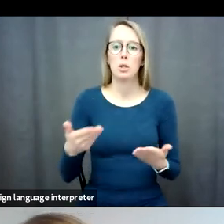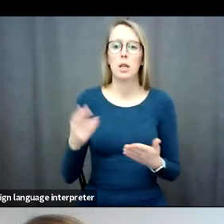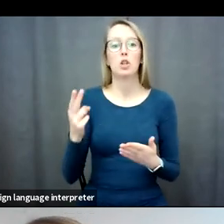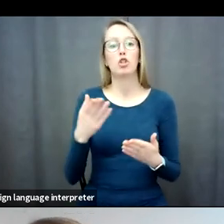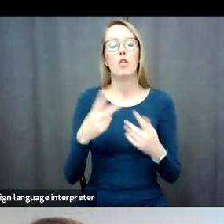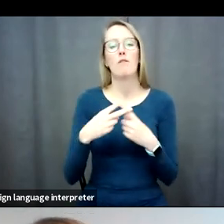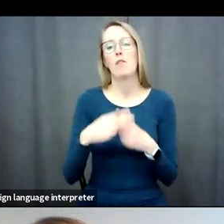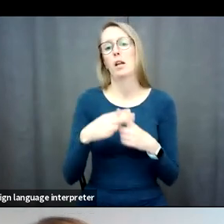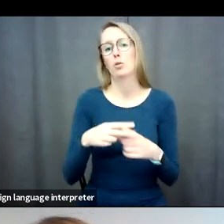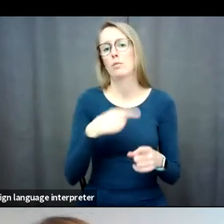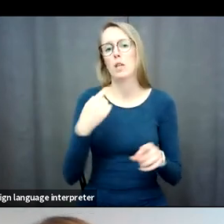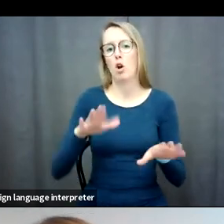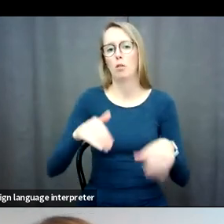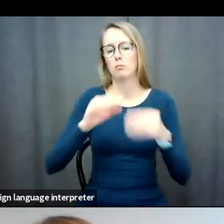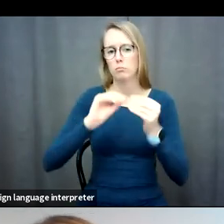made